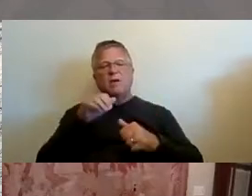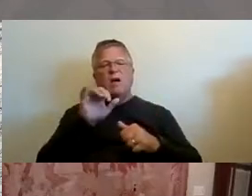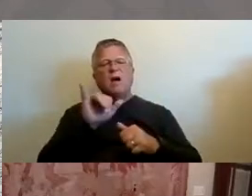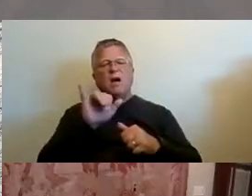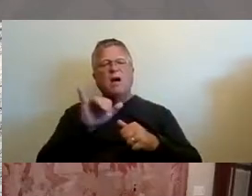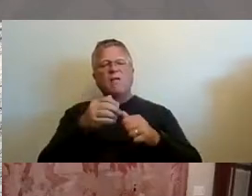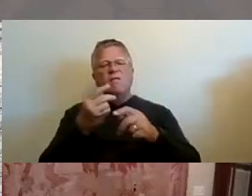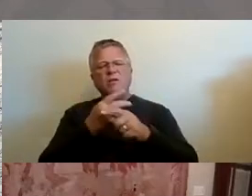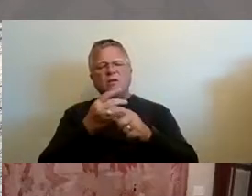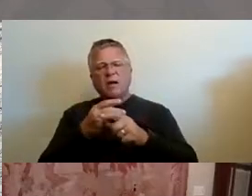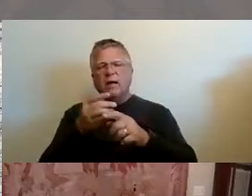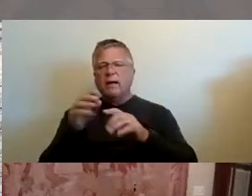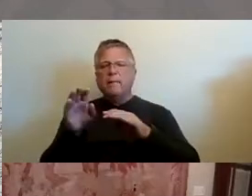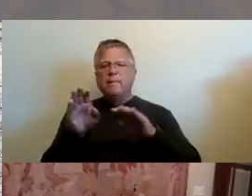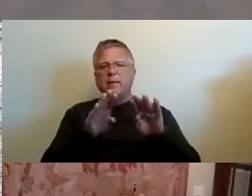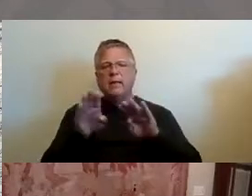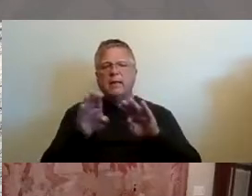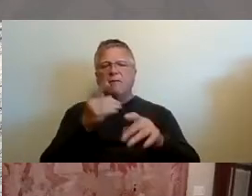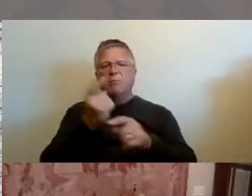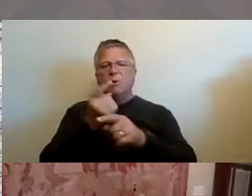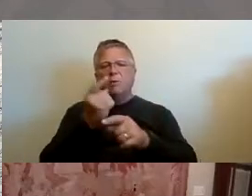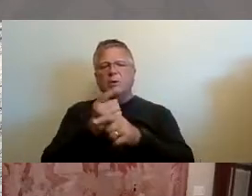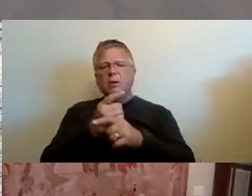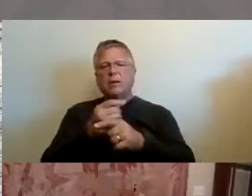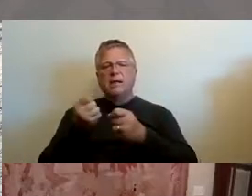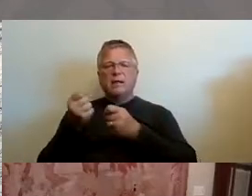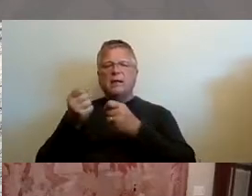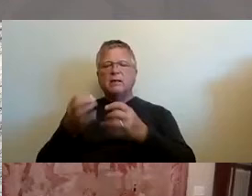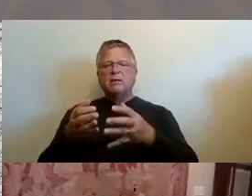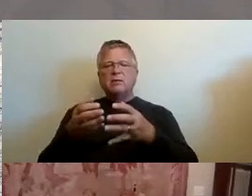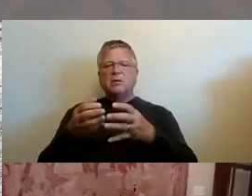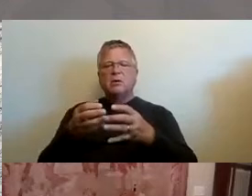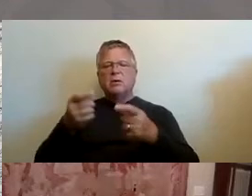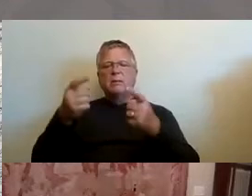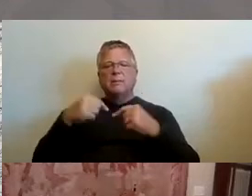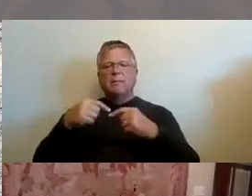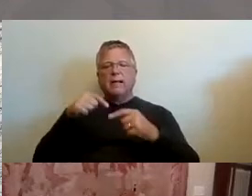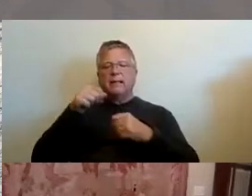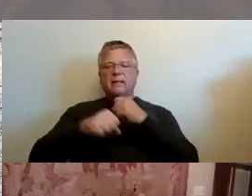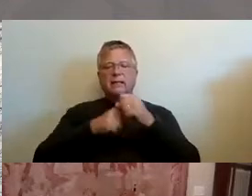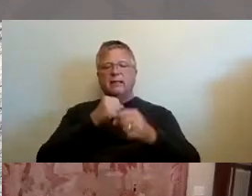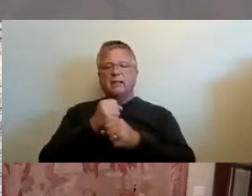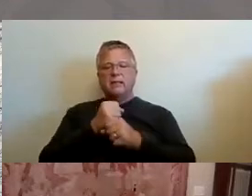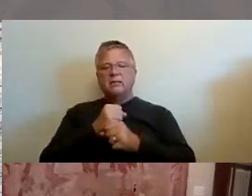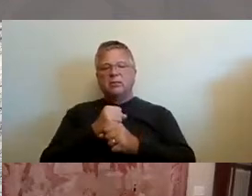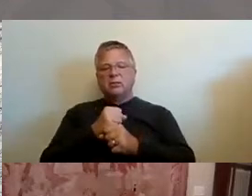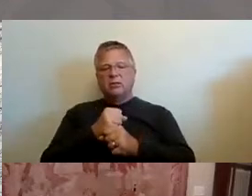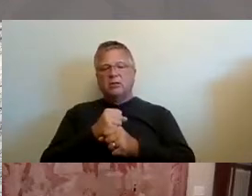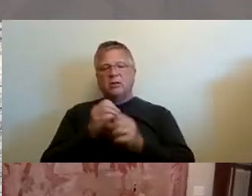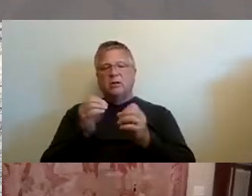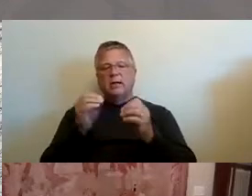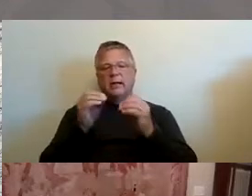start to behave appropriately. And those have led to us coming back this year and formalizing them with more